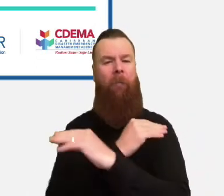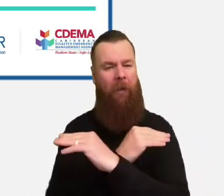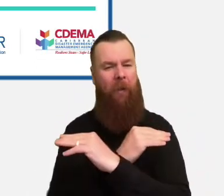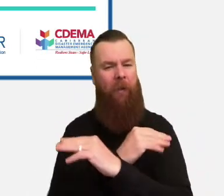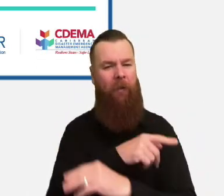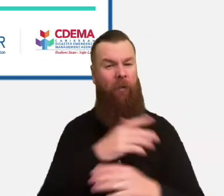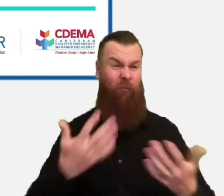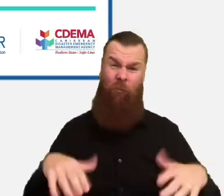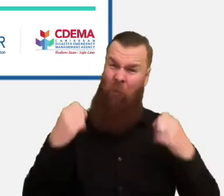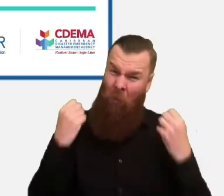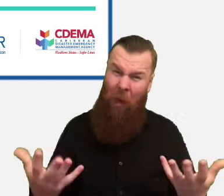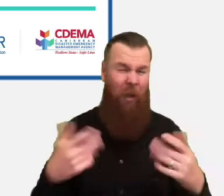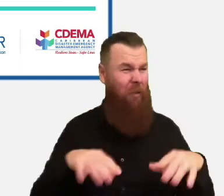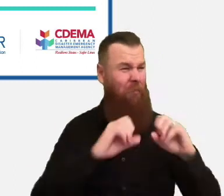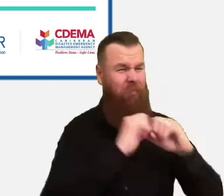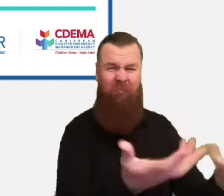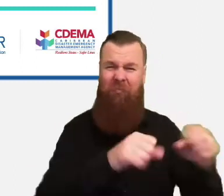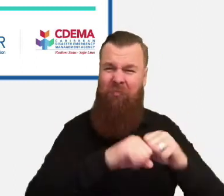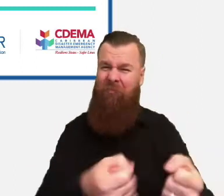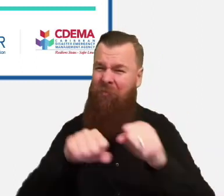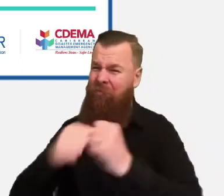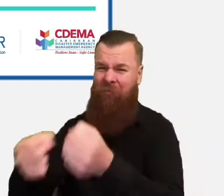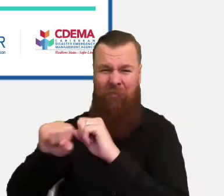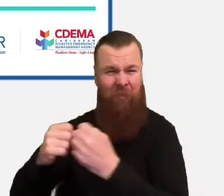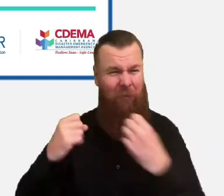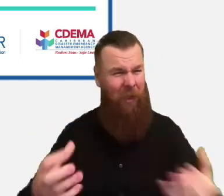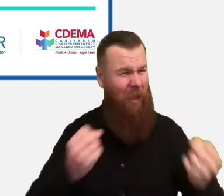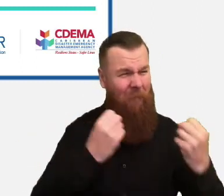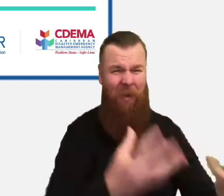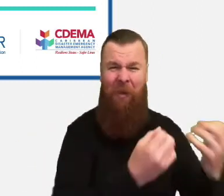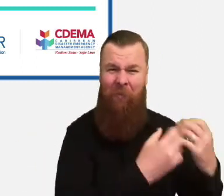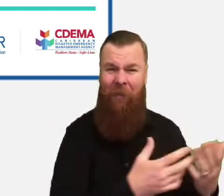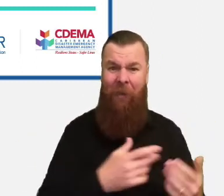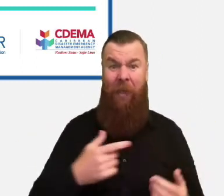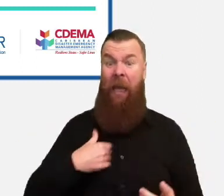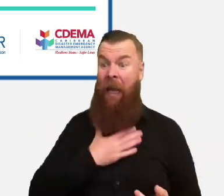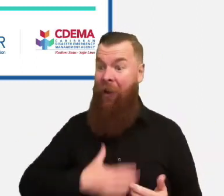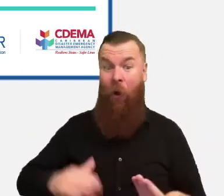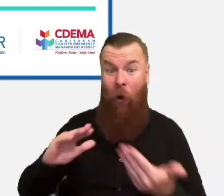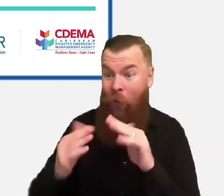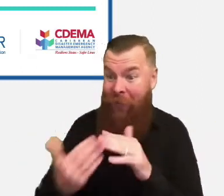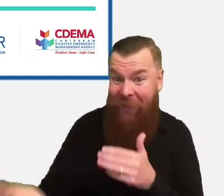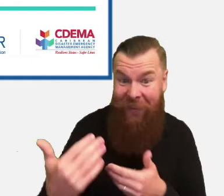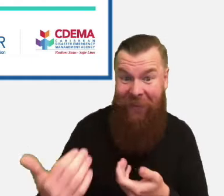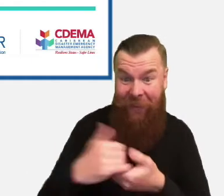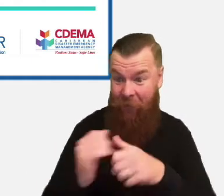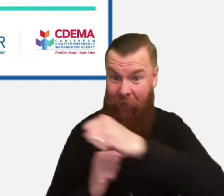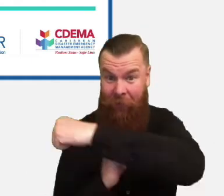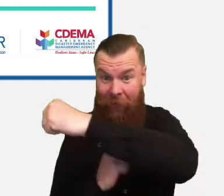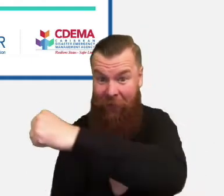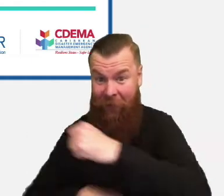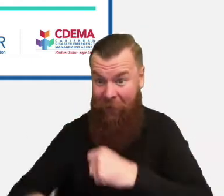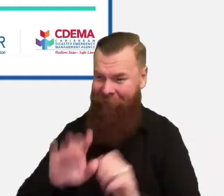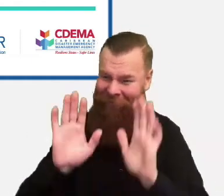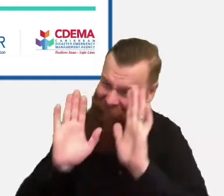of ownership for the infrastructure by making them make a contribution, financial contribution. Now, what that did was create,